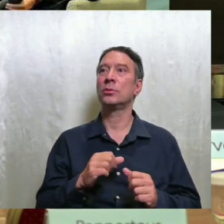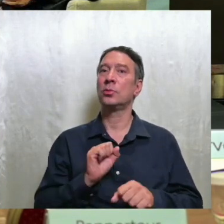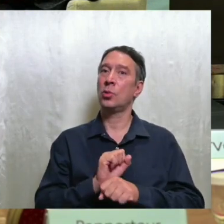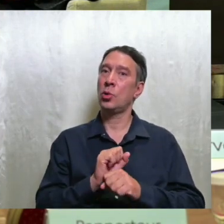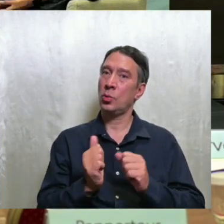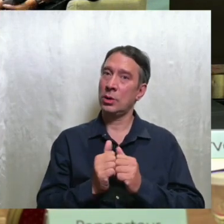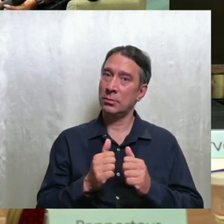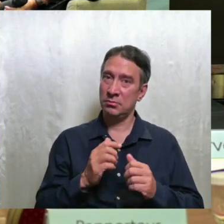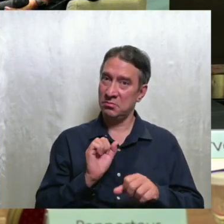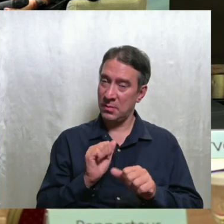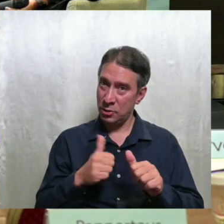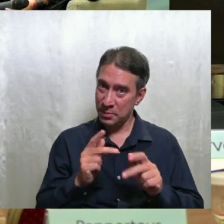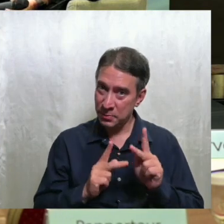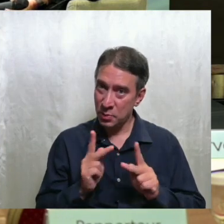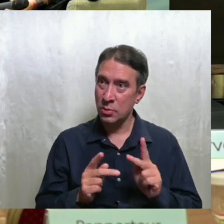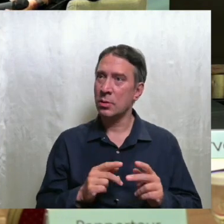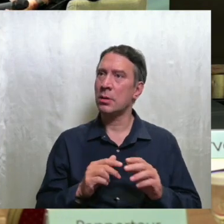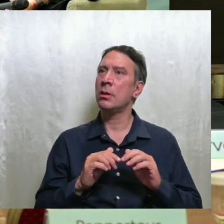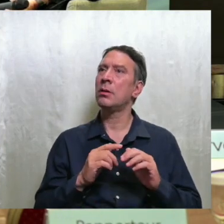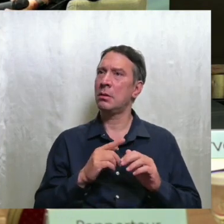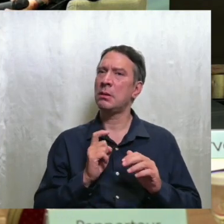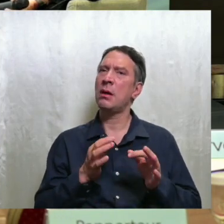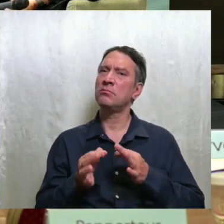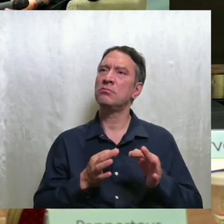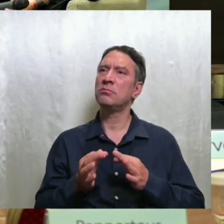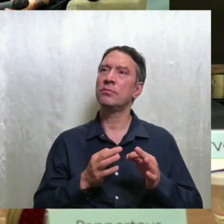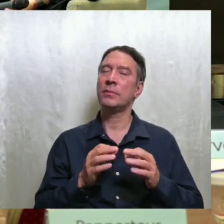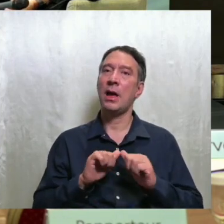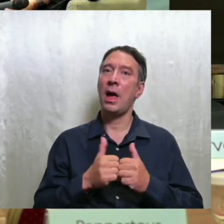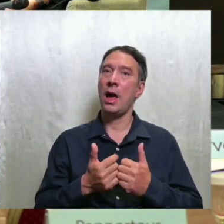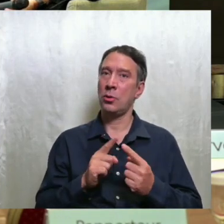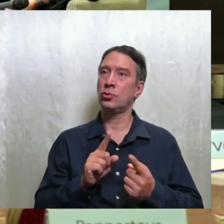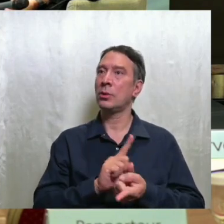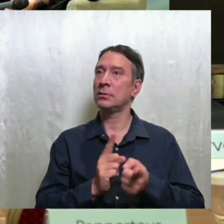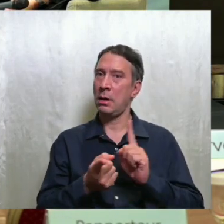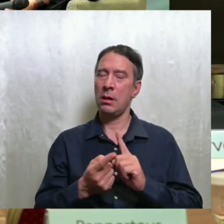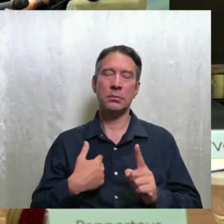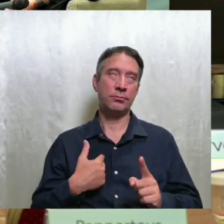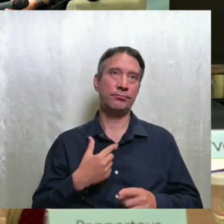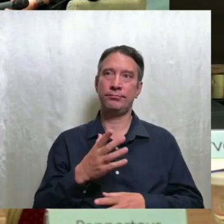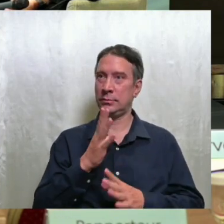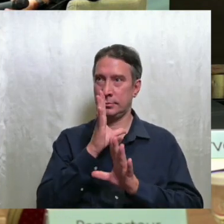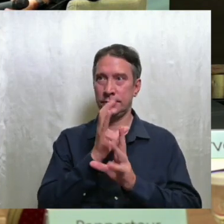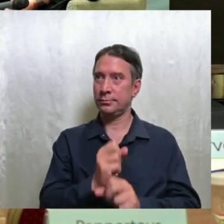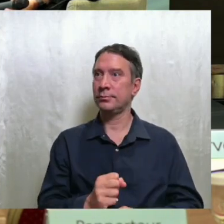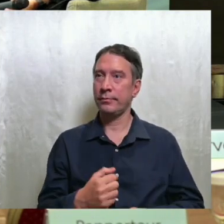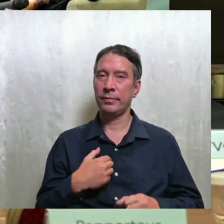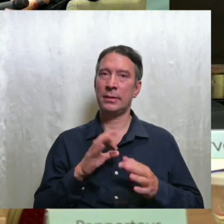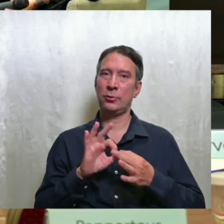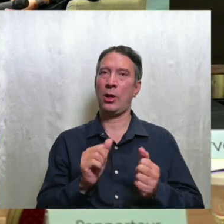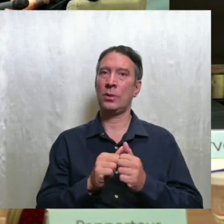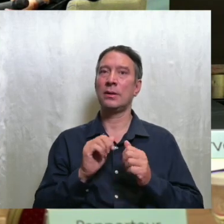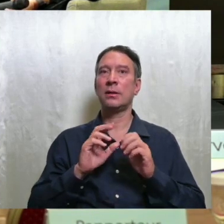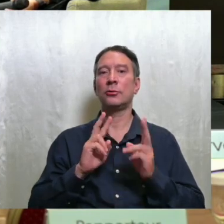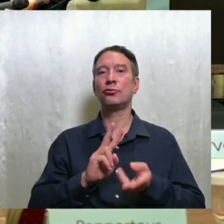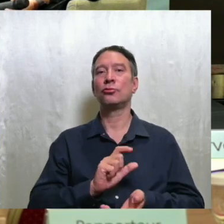out to me, because initially this was what stood out to me with my EdTech Hub hat on is like, okay, how are these solutions being localized? That's